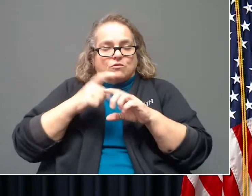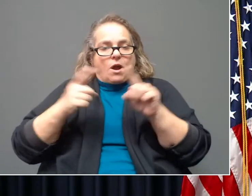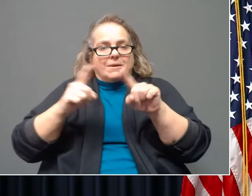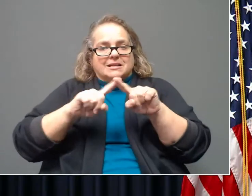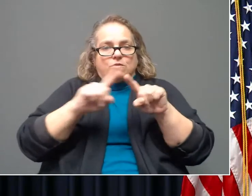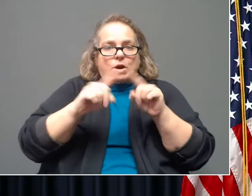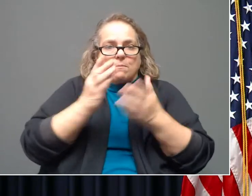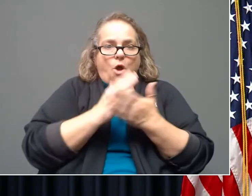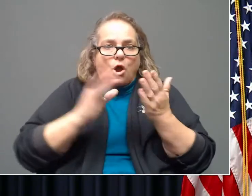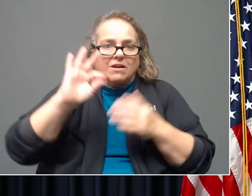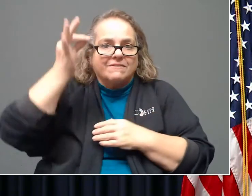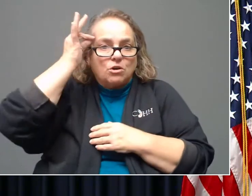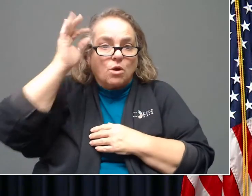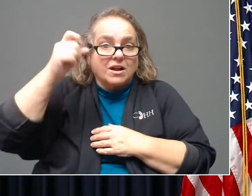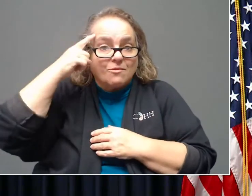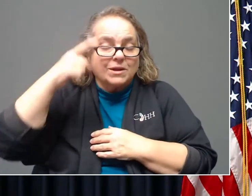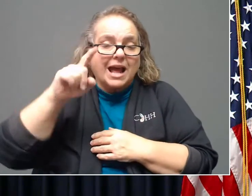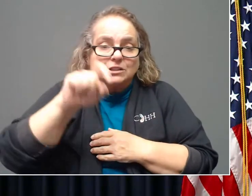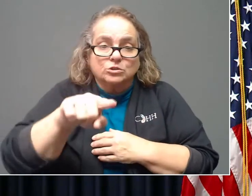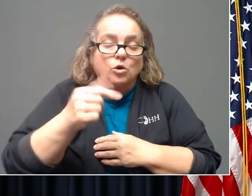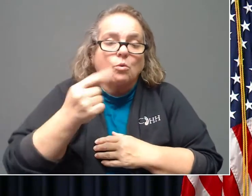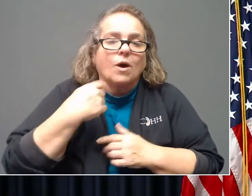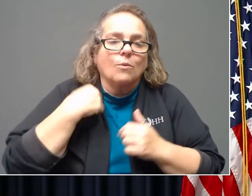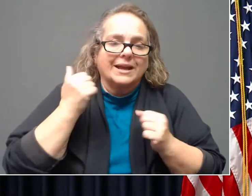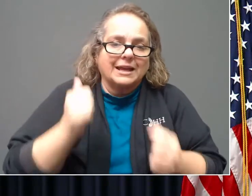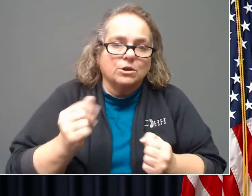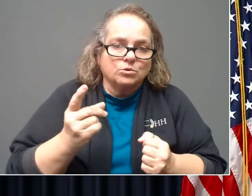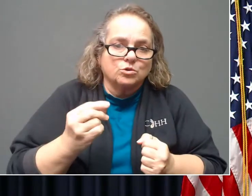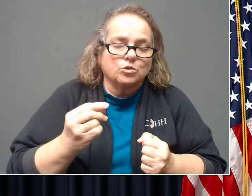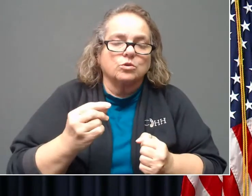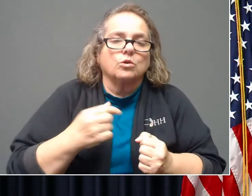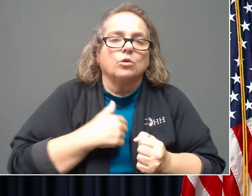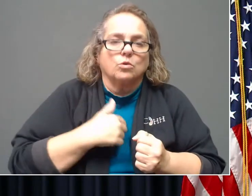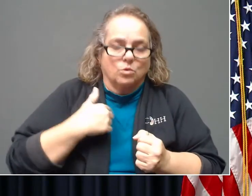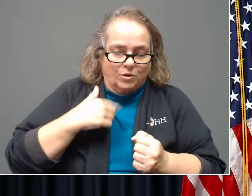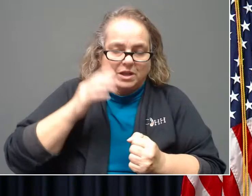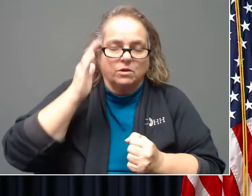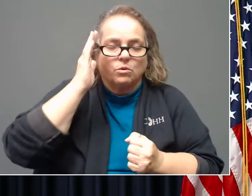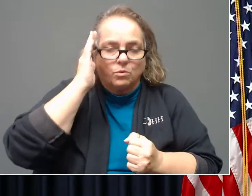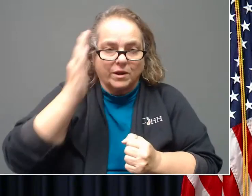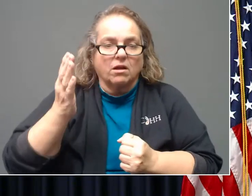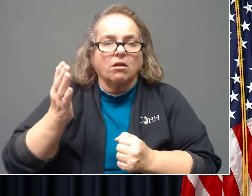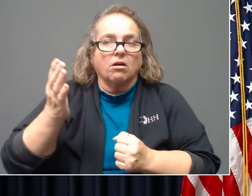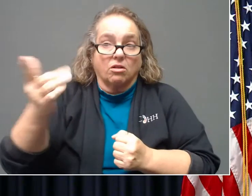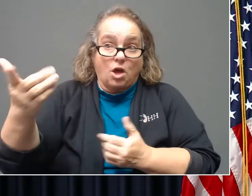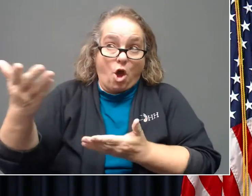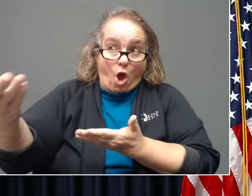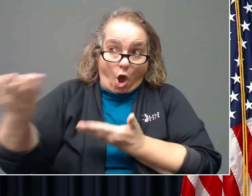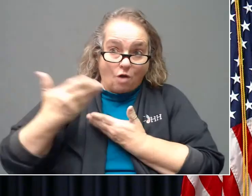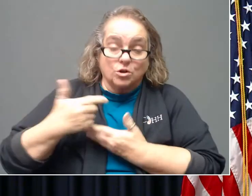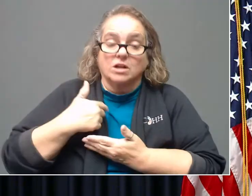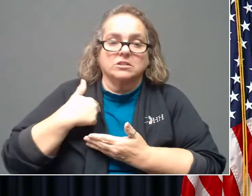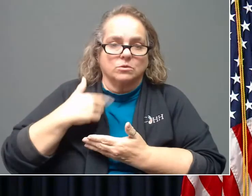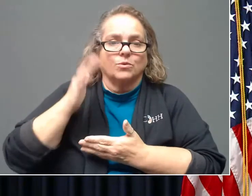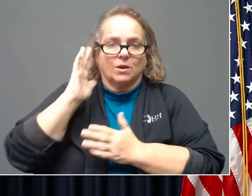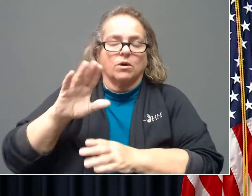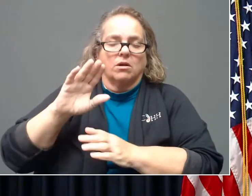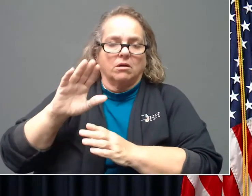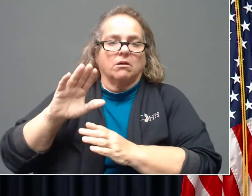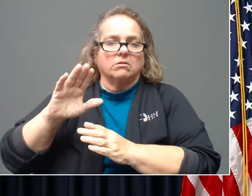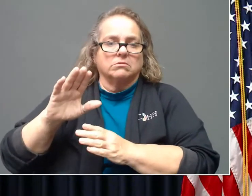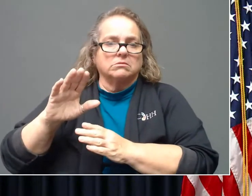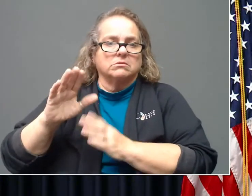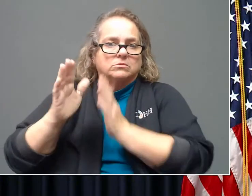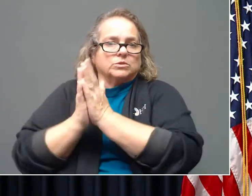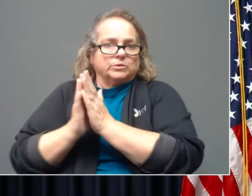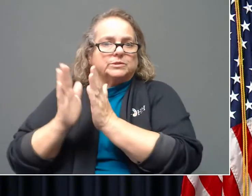can we do? What can we do?" And we're gonna take them up on those offers. It appears that some new resources